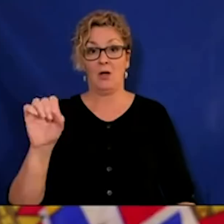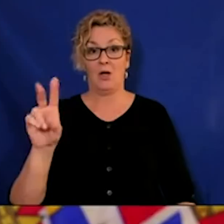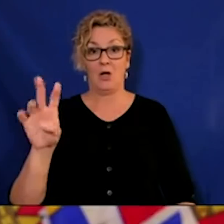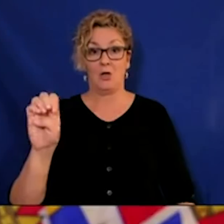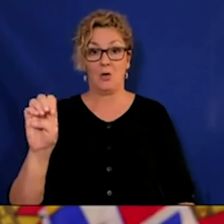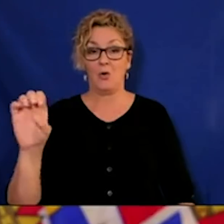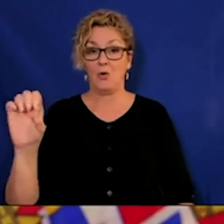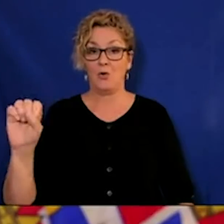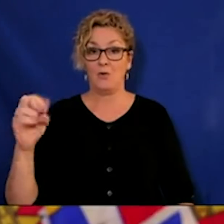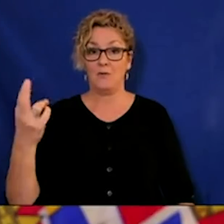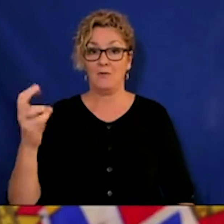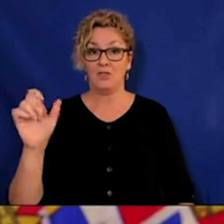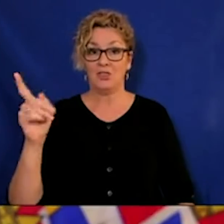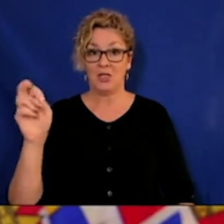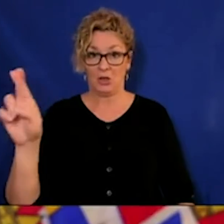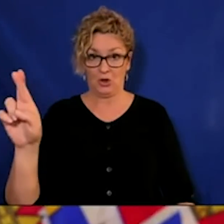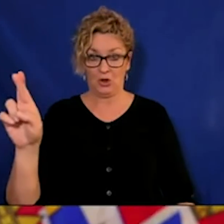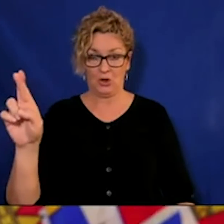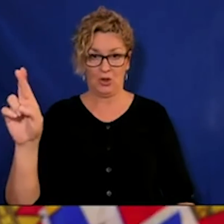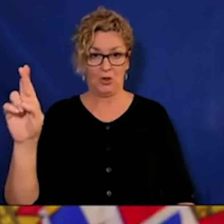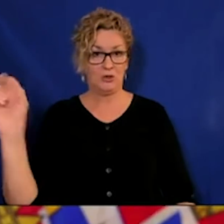in both of those communities.